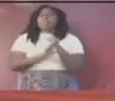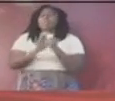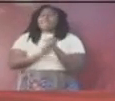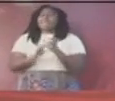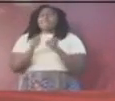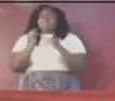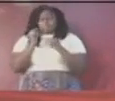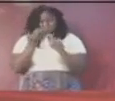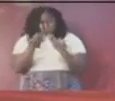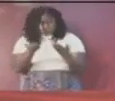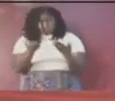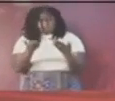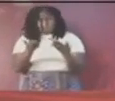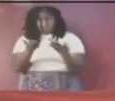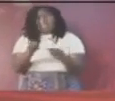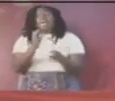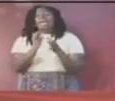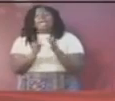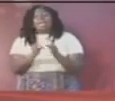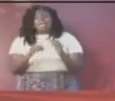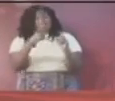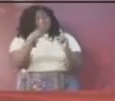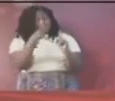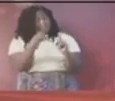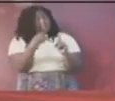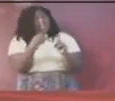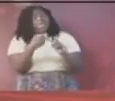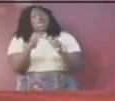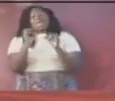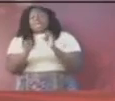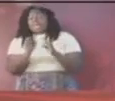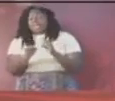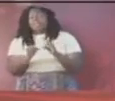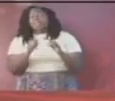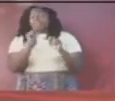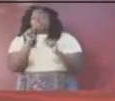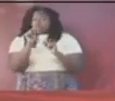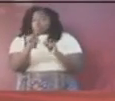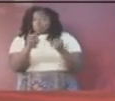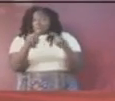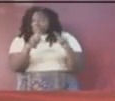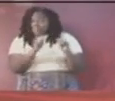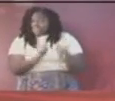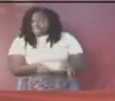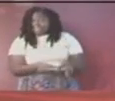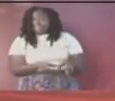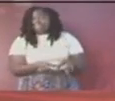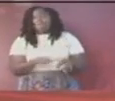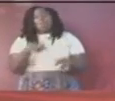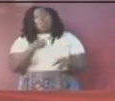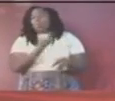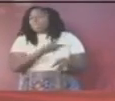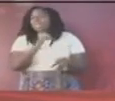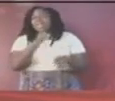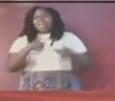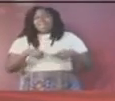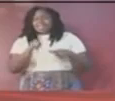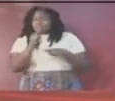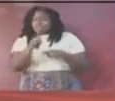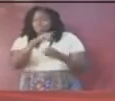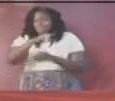the quarantine centers, the step-down facilities, ward level beds, ICU, HDU. It is staffed